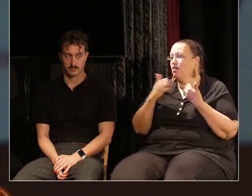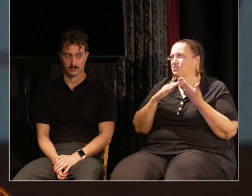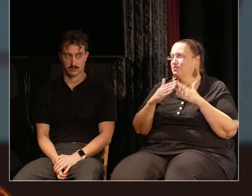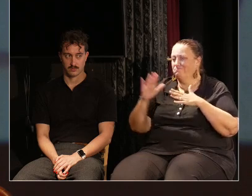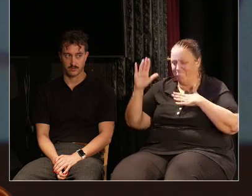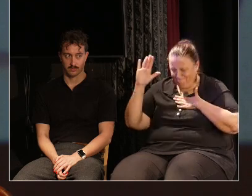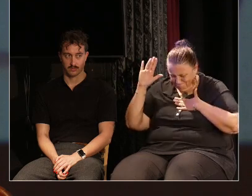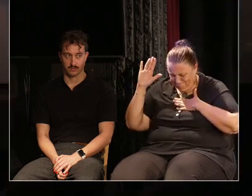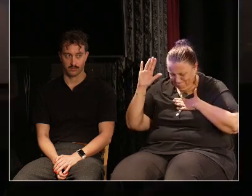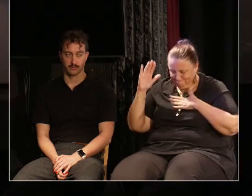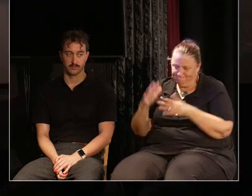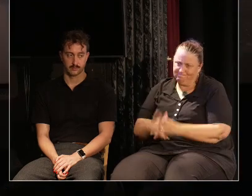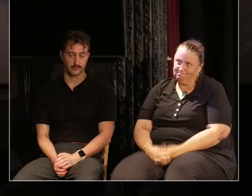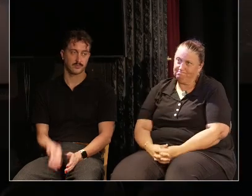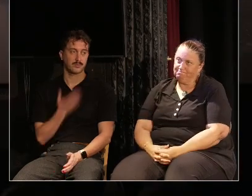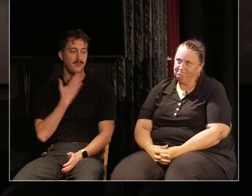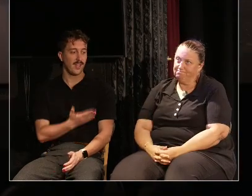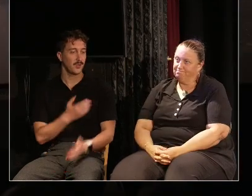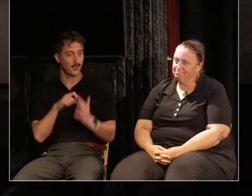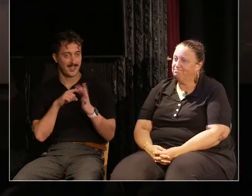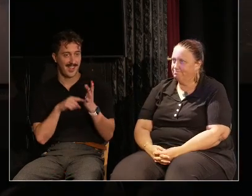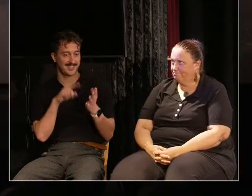well. Thank you, Kate.